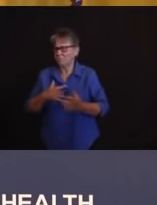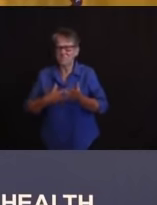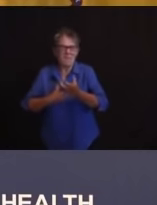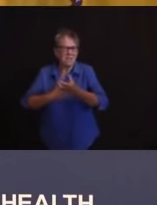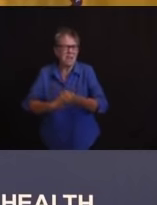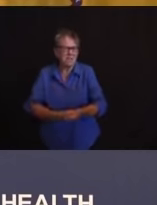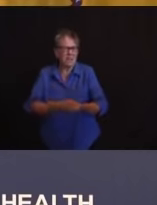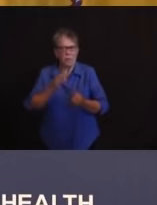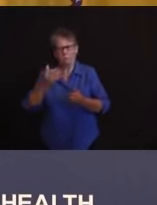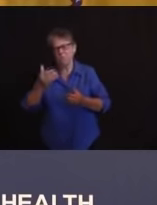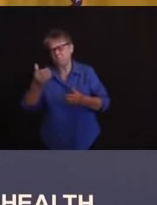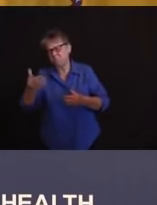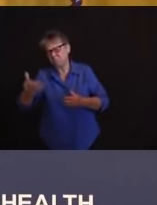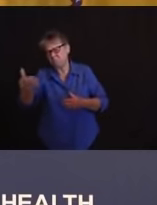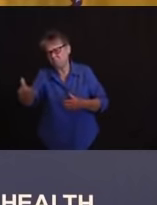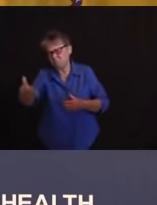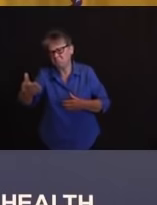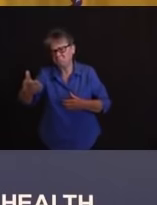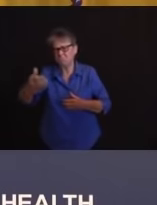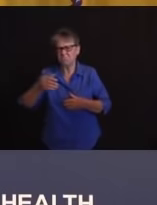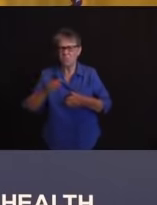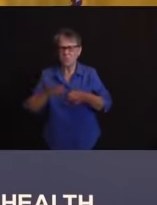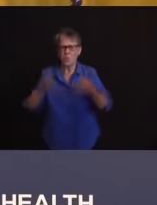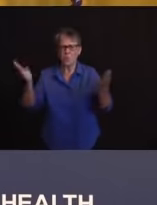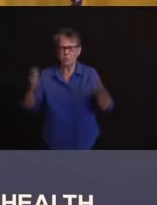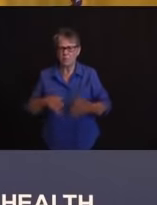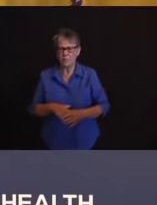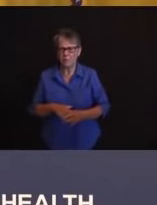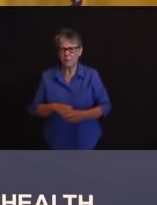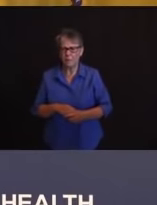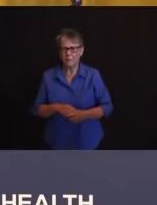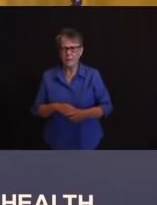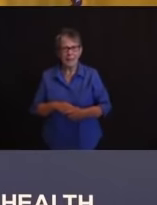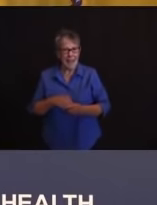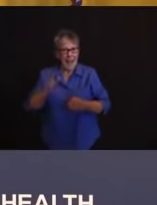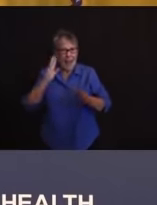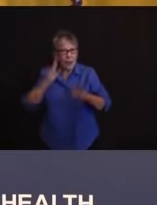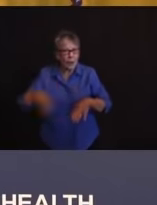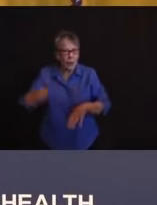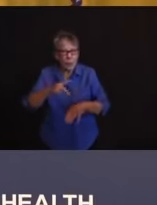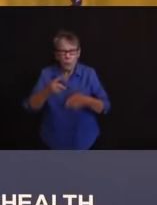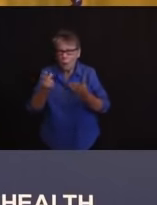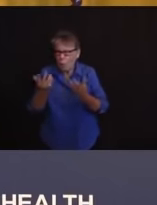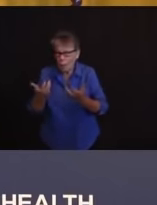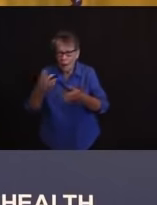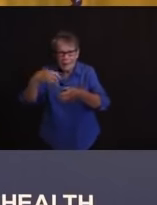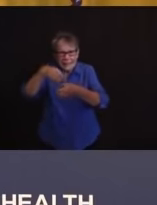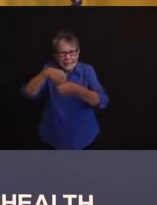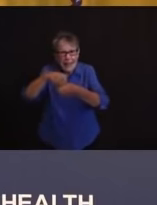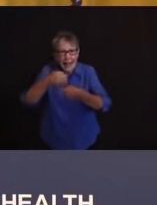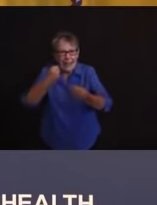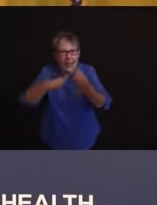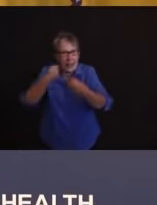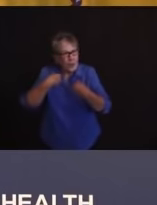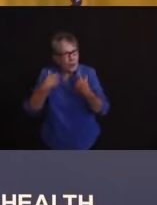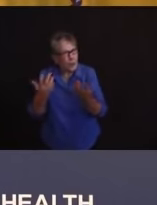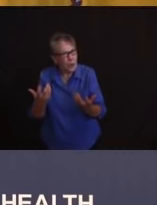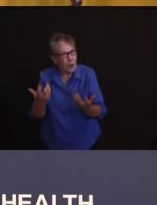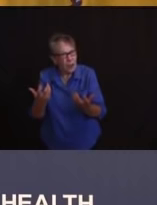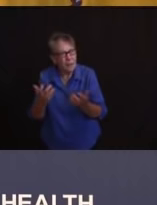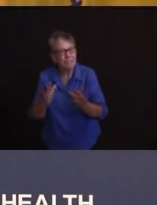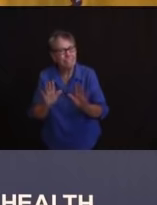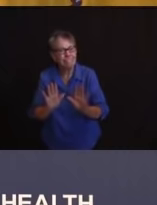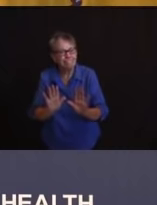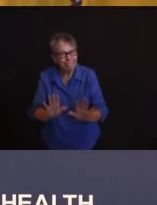want to get to inside dining as much as anybody, but we're seeing